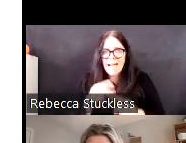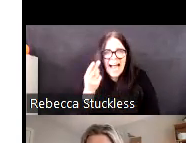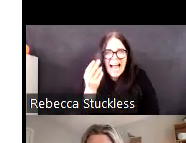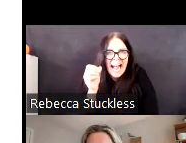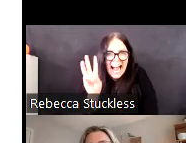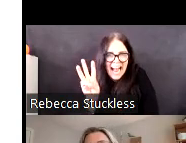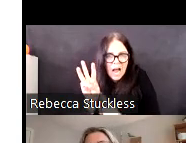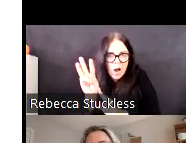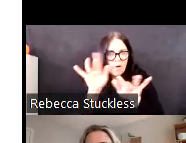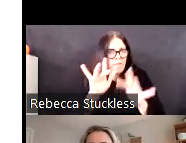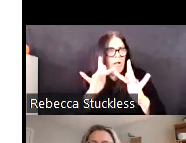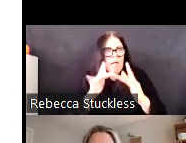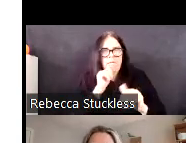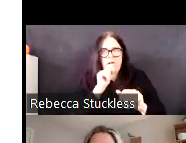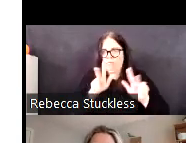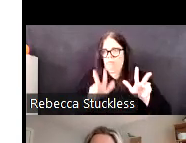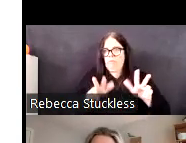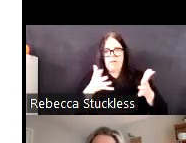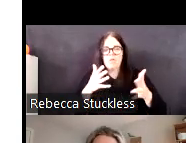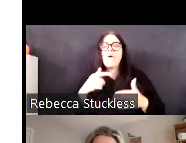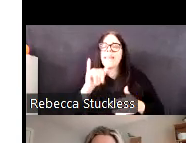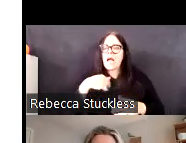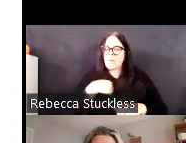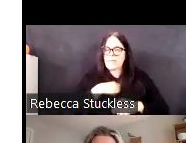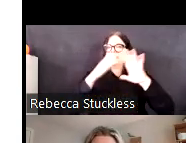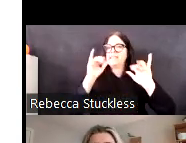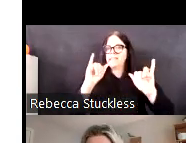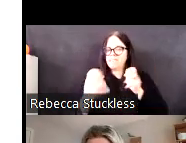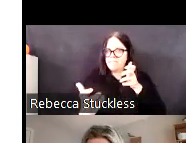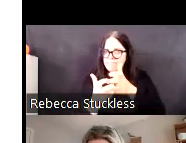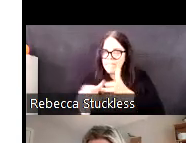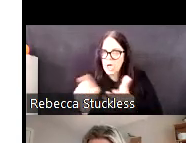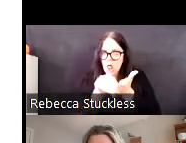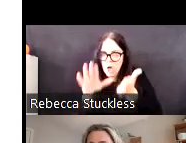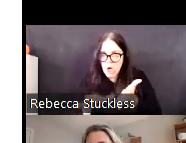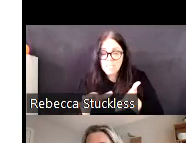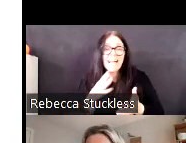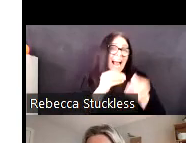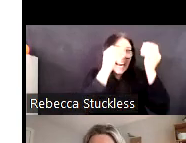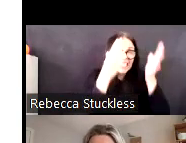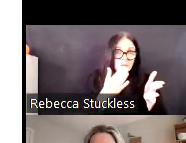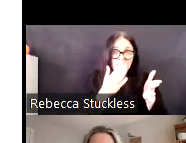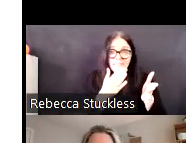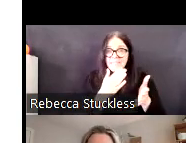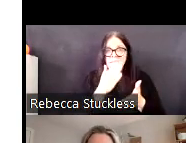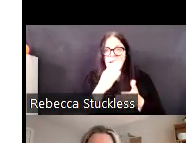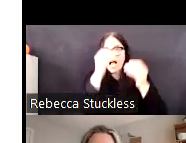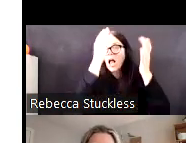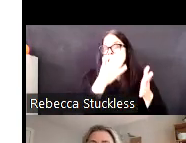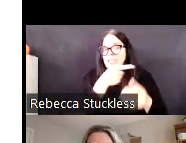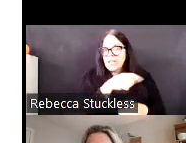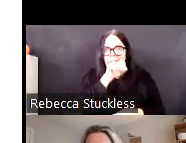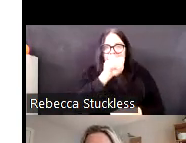digital environment. So we were really trying to accommodate our learners and instructors who love those types of